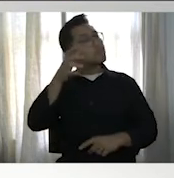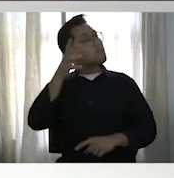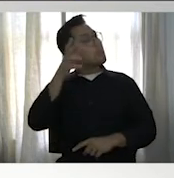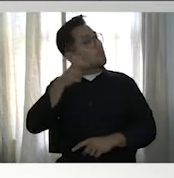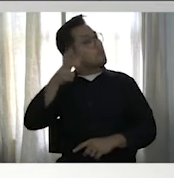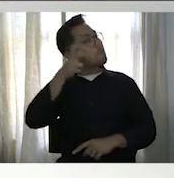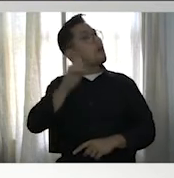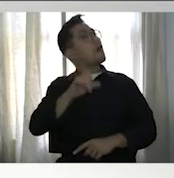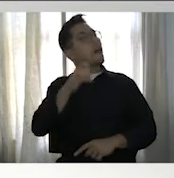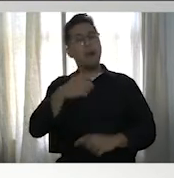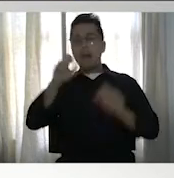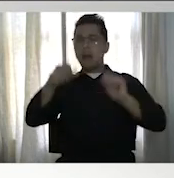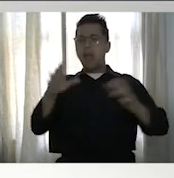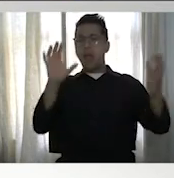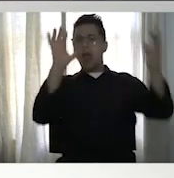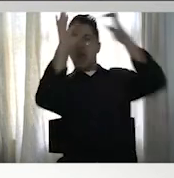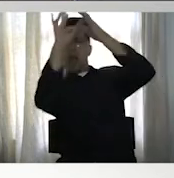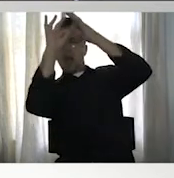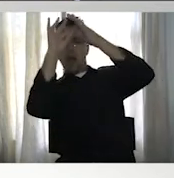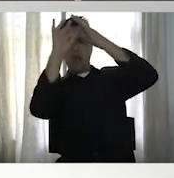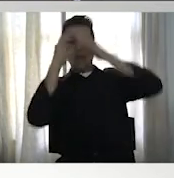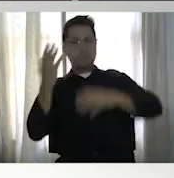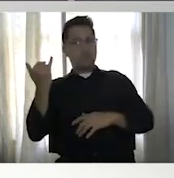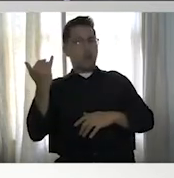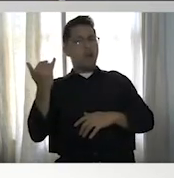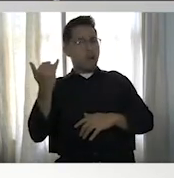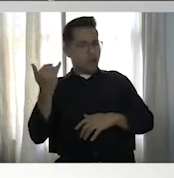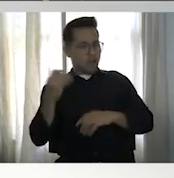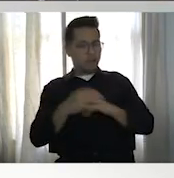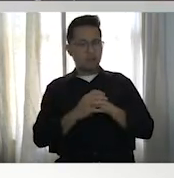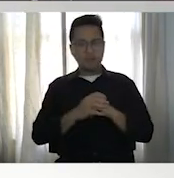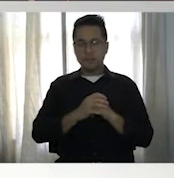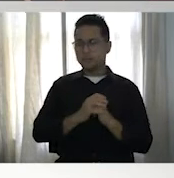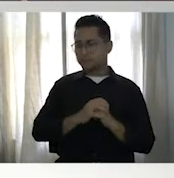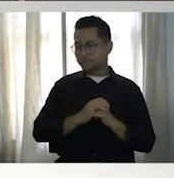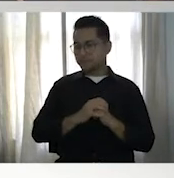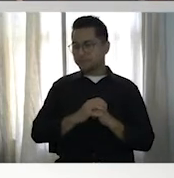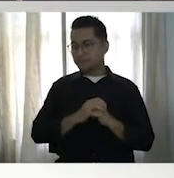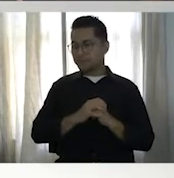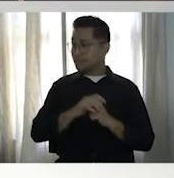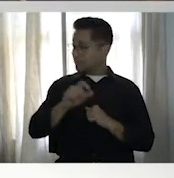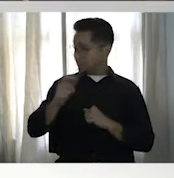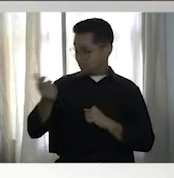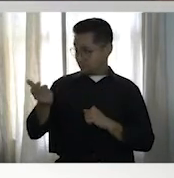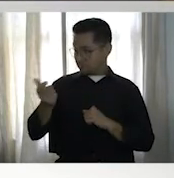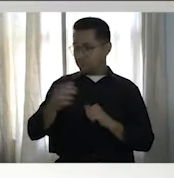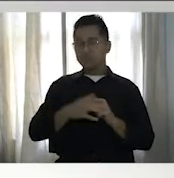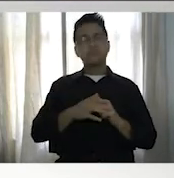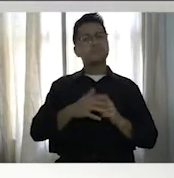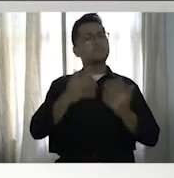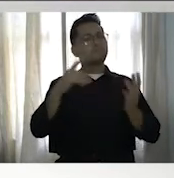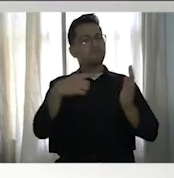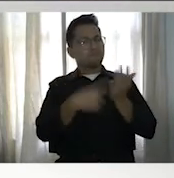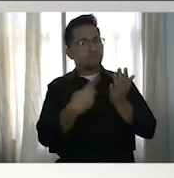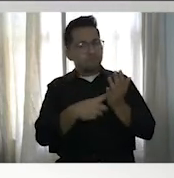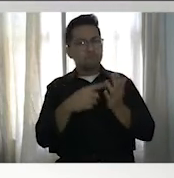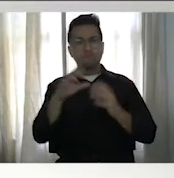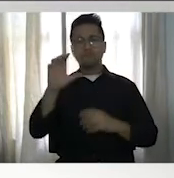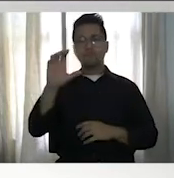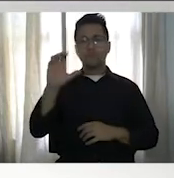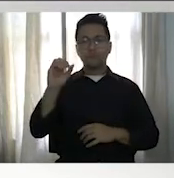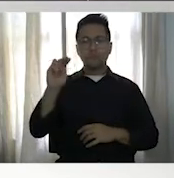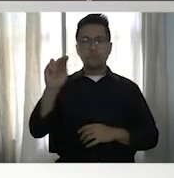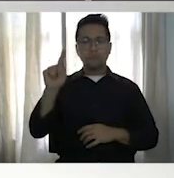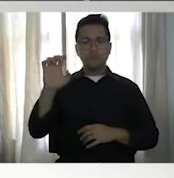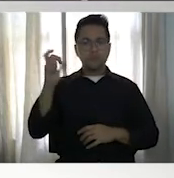they start connecting that why. Okay, do you mind? We've talked a little bit about context, about looking